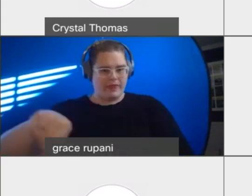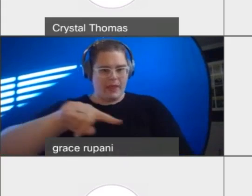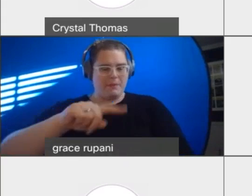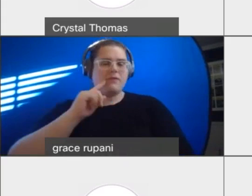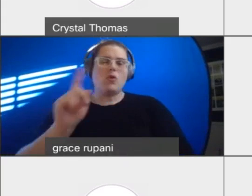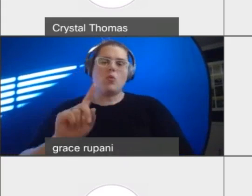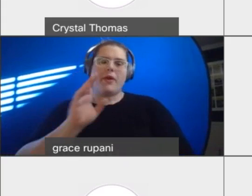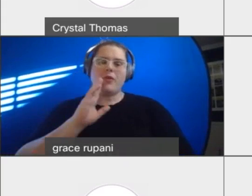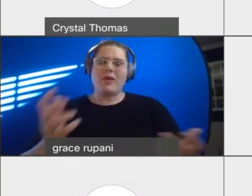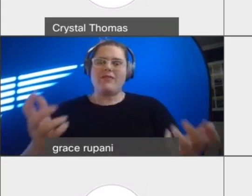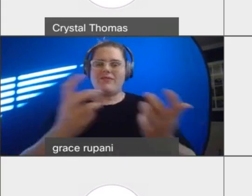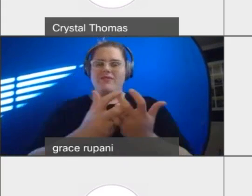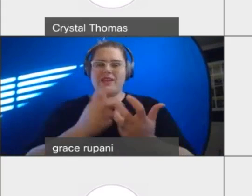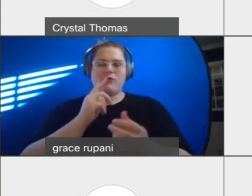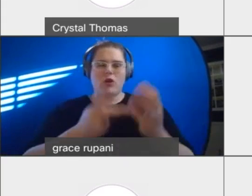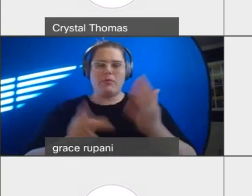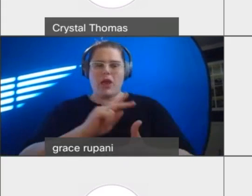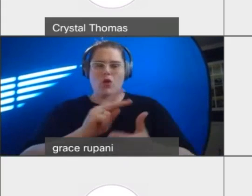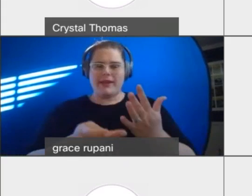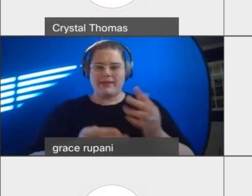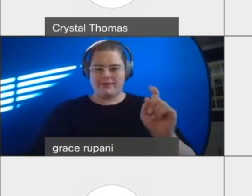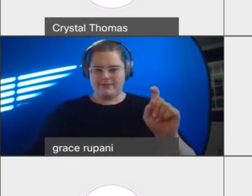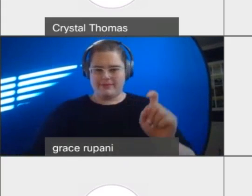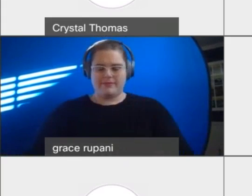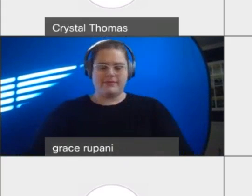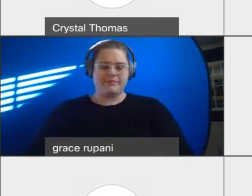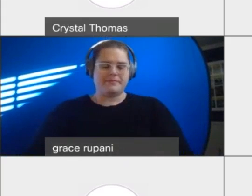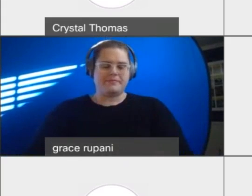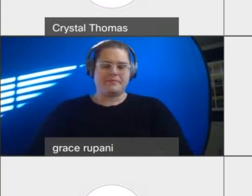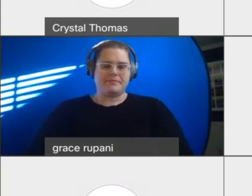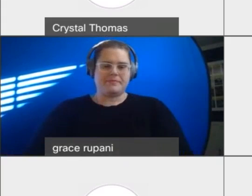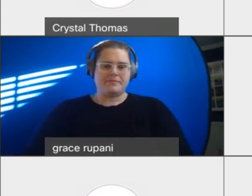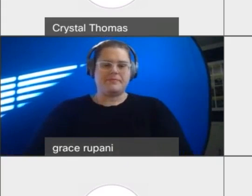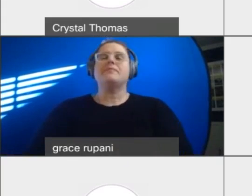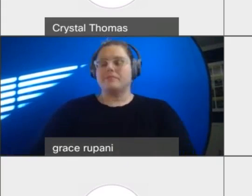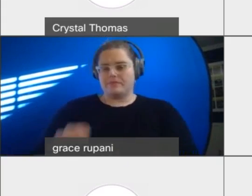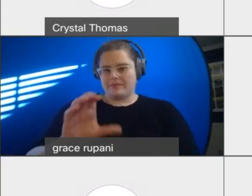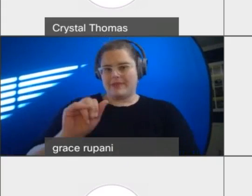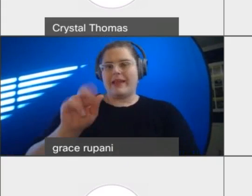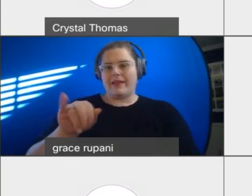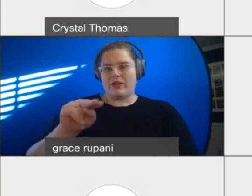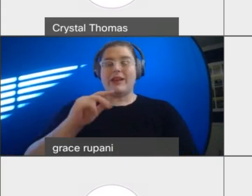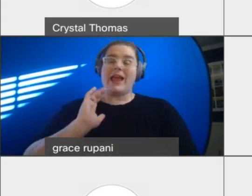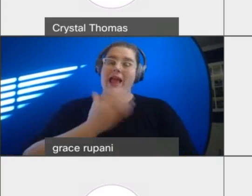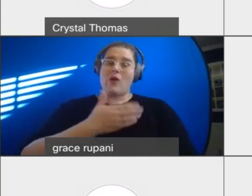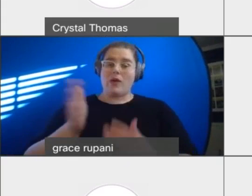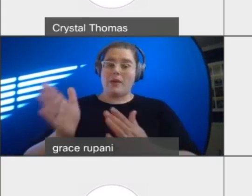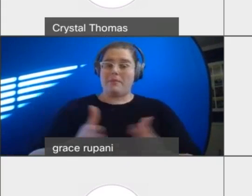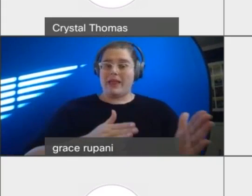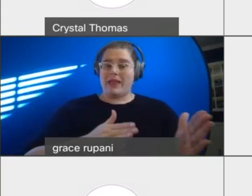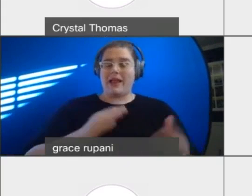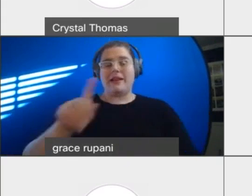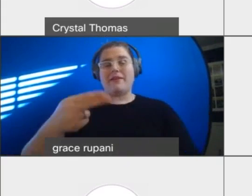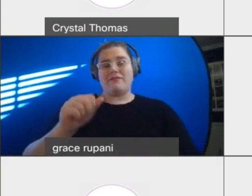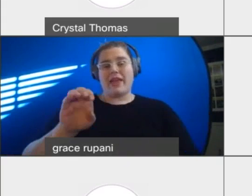in priority for getting a vaccine? Well, our plan is to still, within that phase 1A, to be